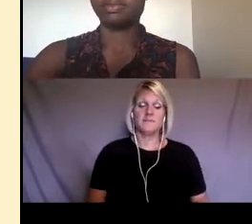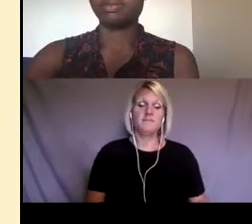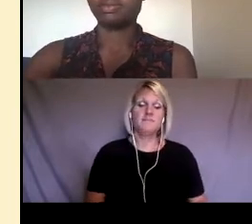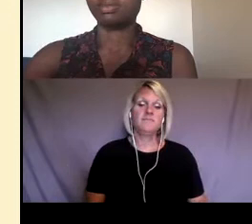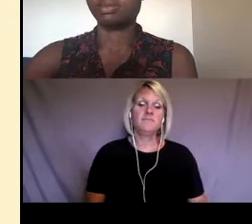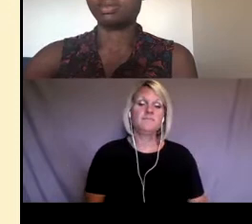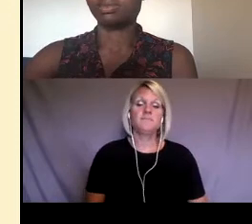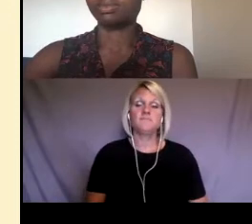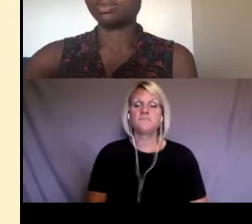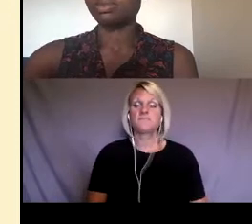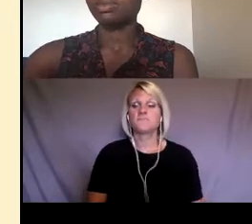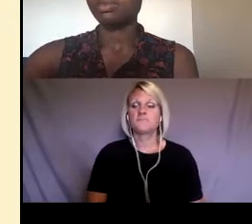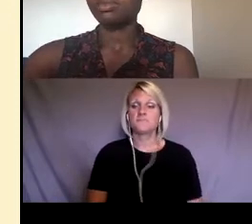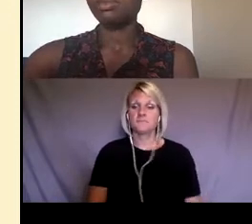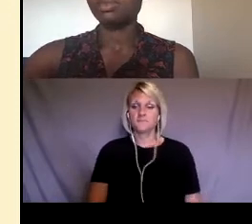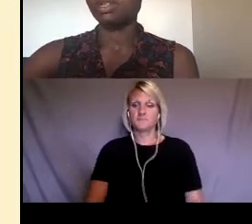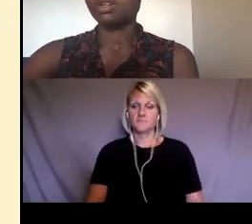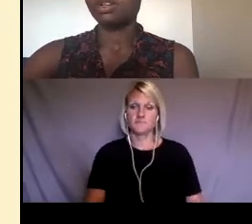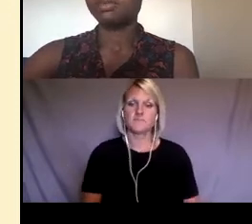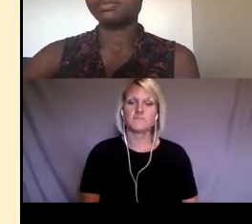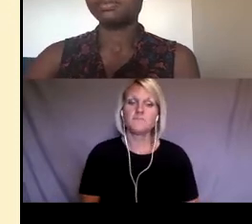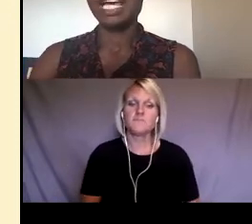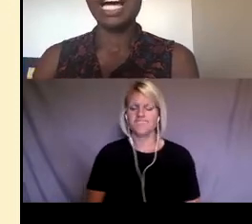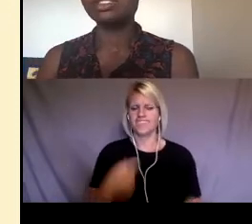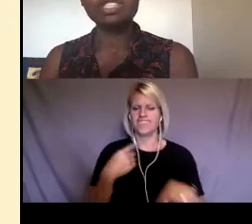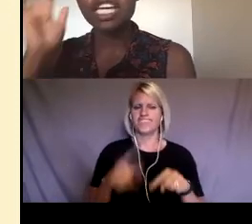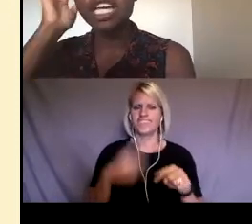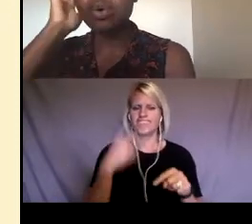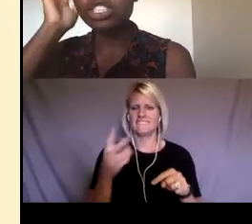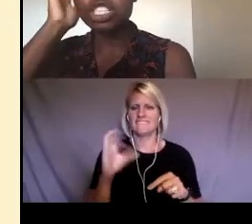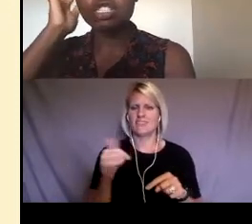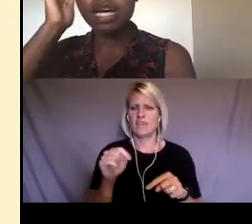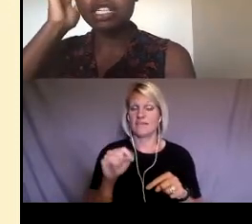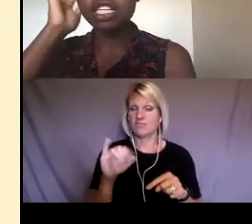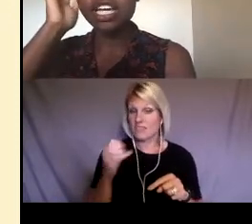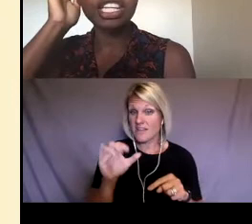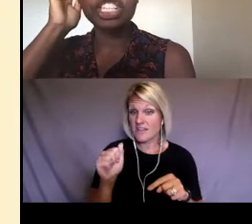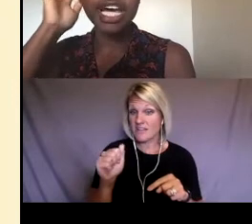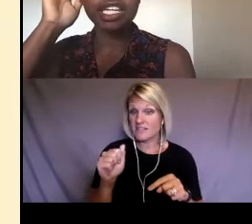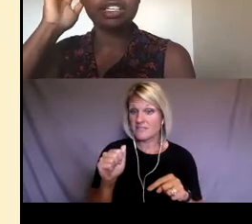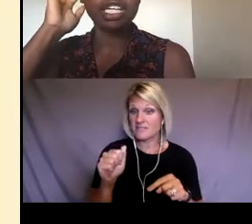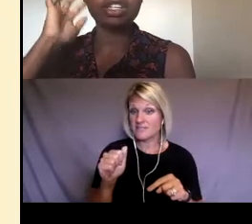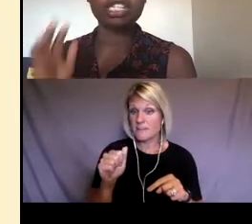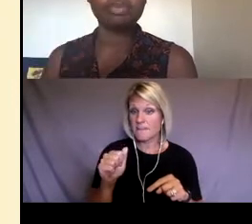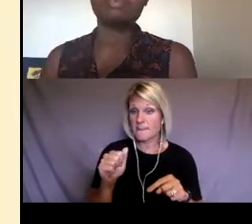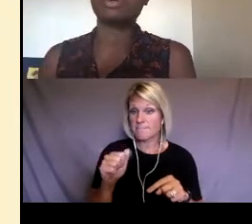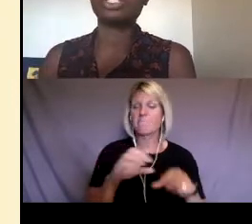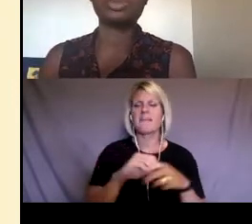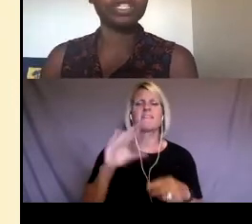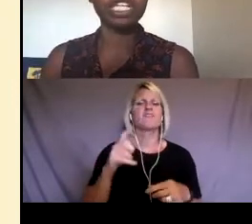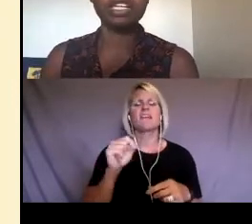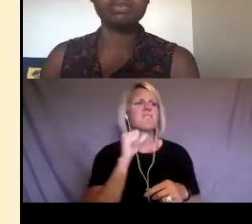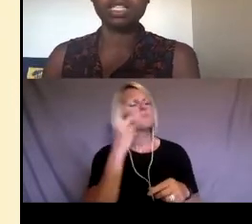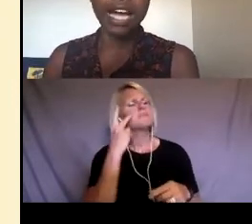I am not able to see the chat, Jessica, or I don't see any questions about it in the chat. It looks like people are